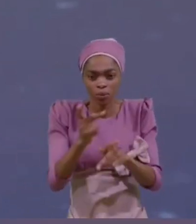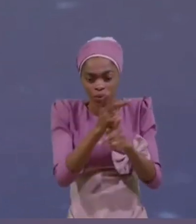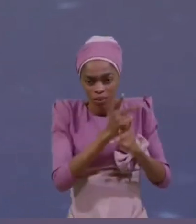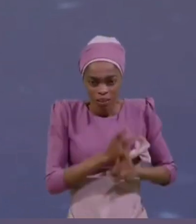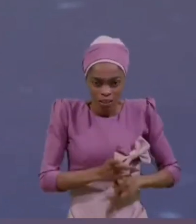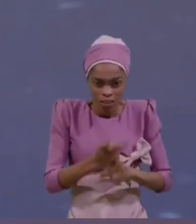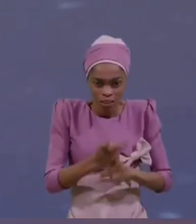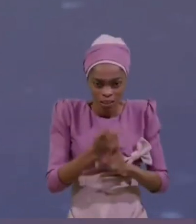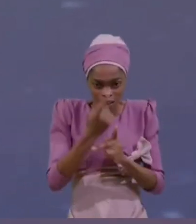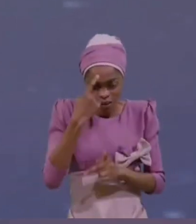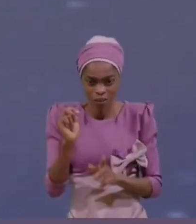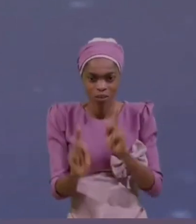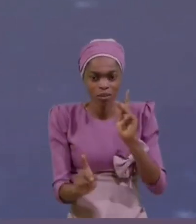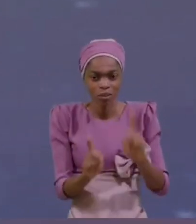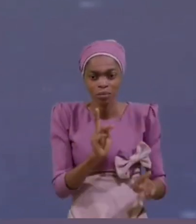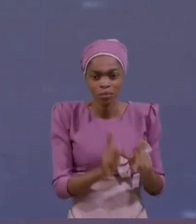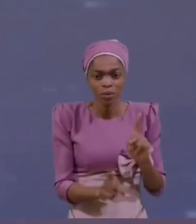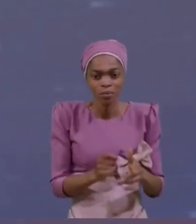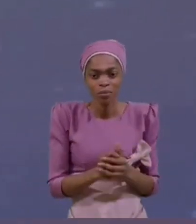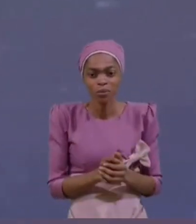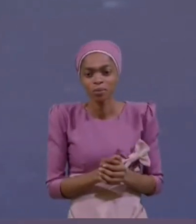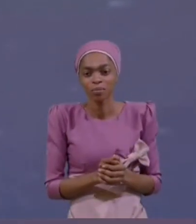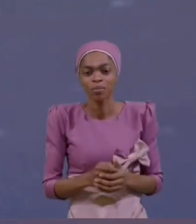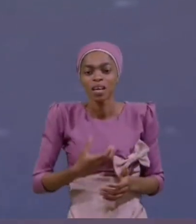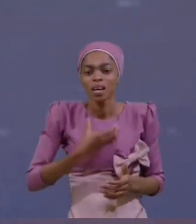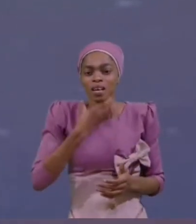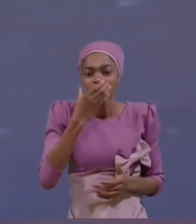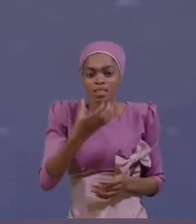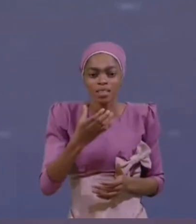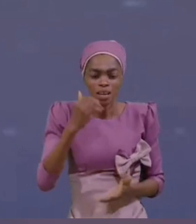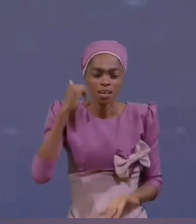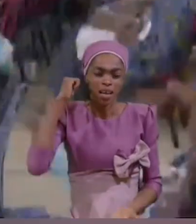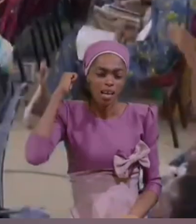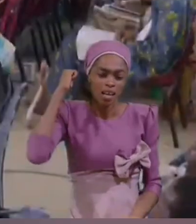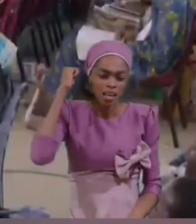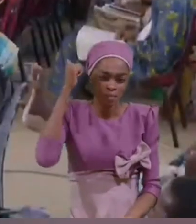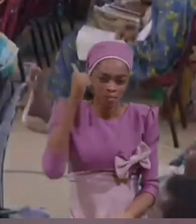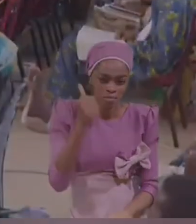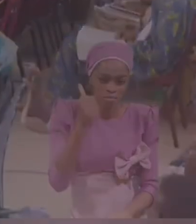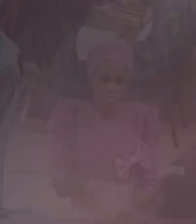of the people. Somebody shout, Amen.